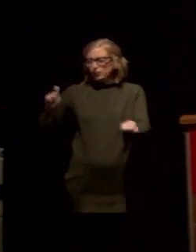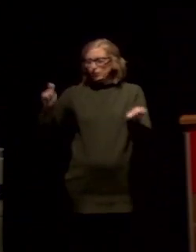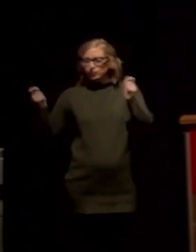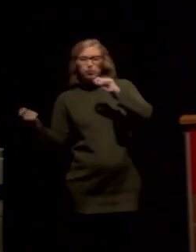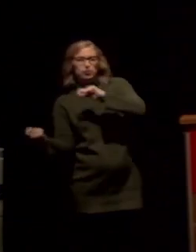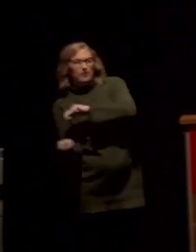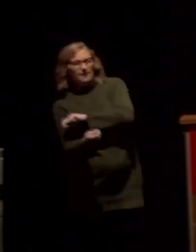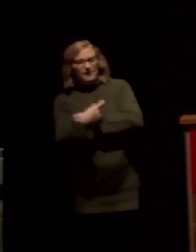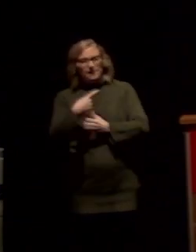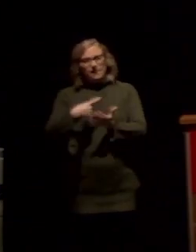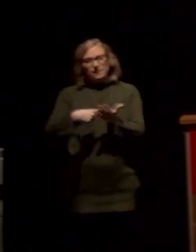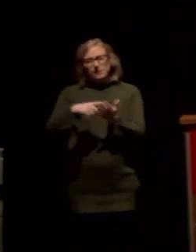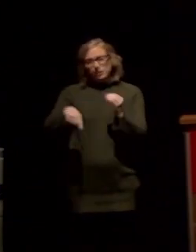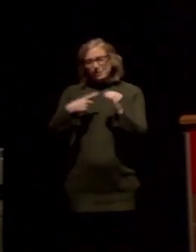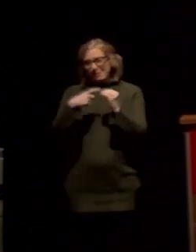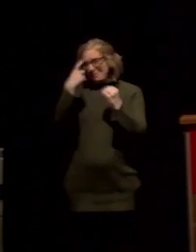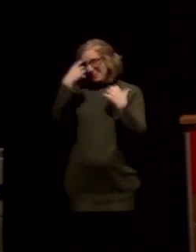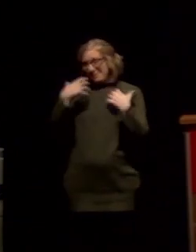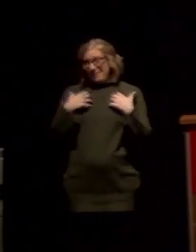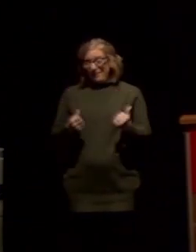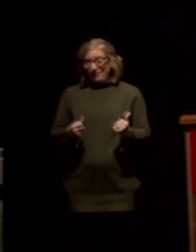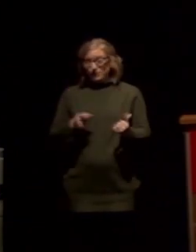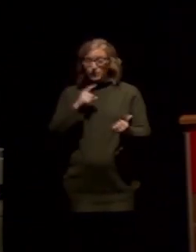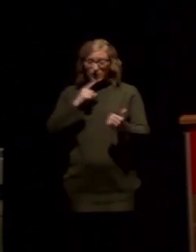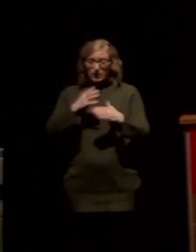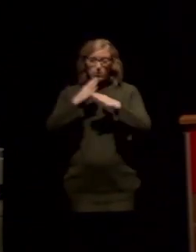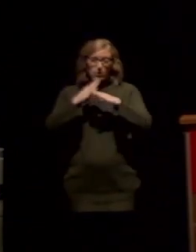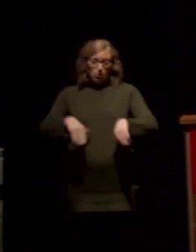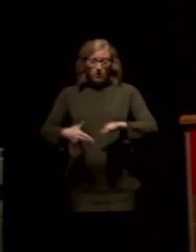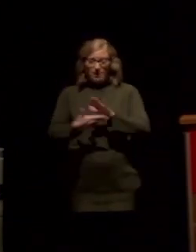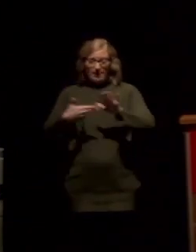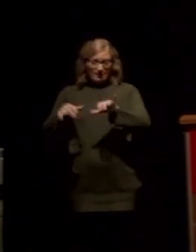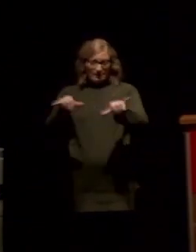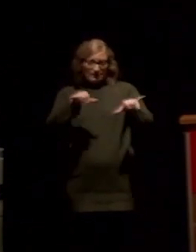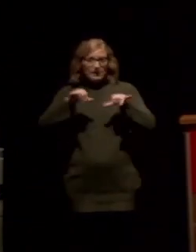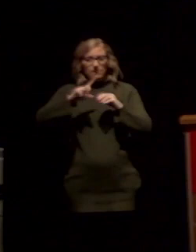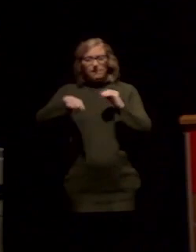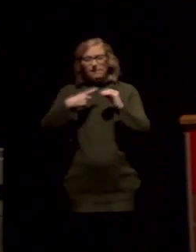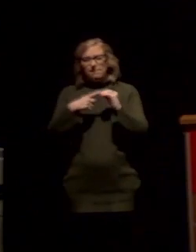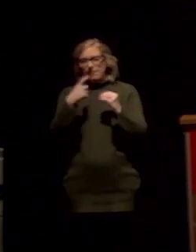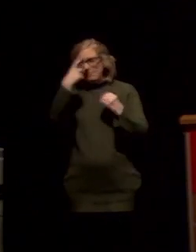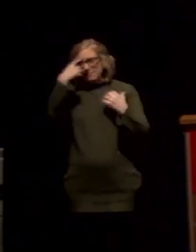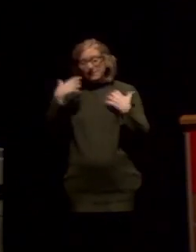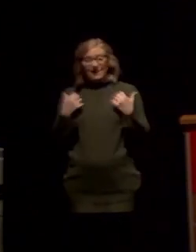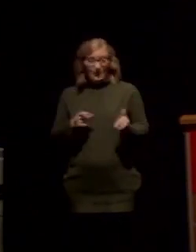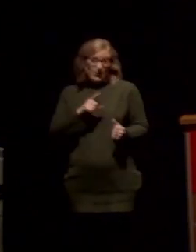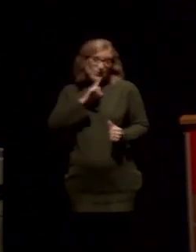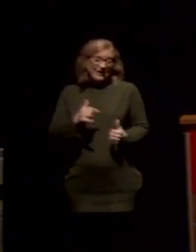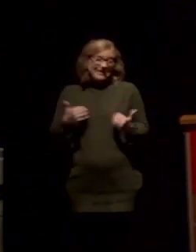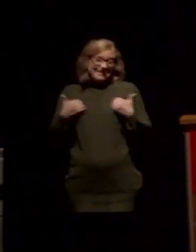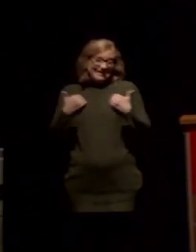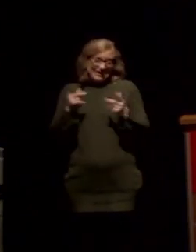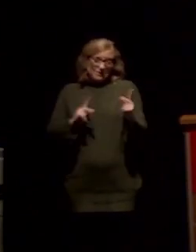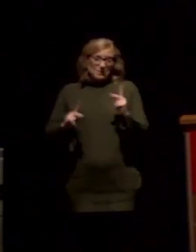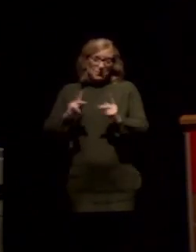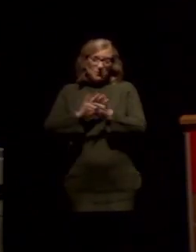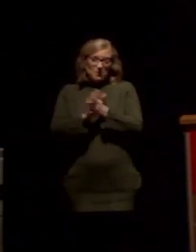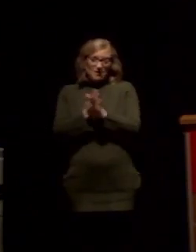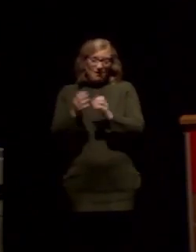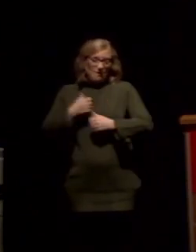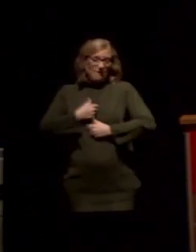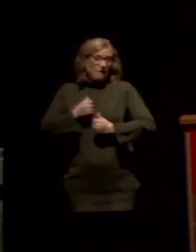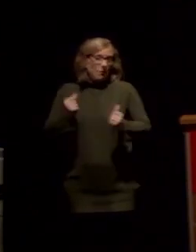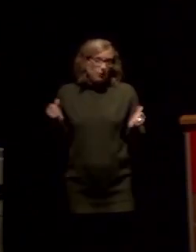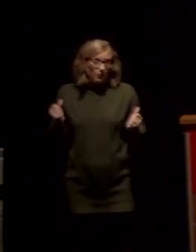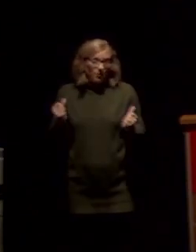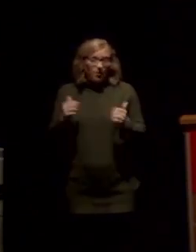mental health, destigmatizing mental health, and it's really the young people who have made themselves vulnerable, who are